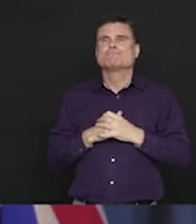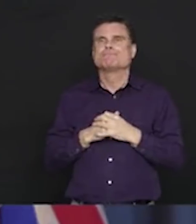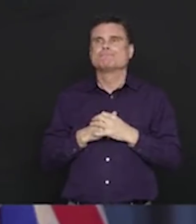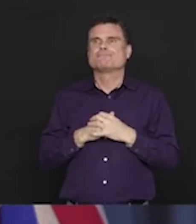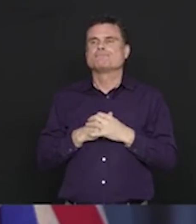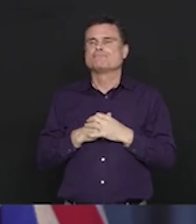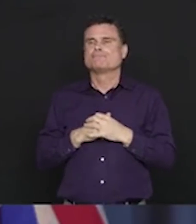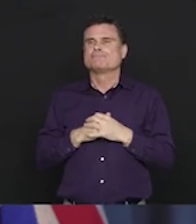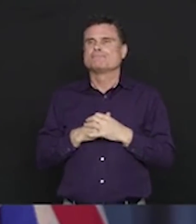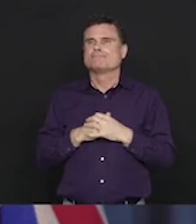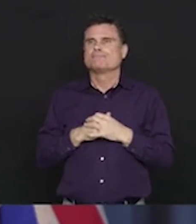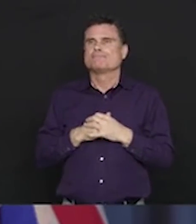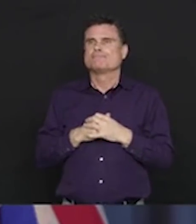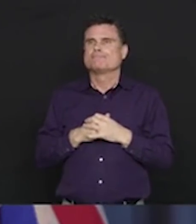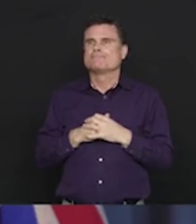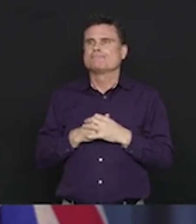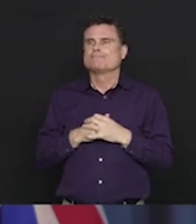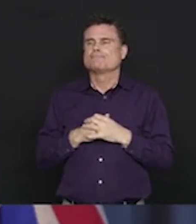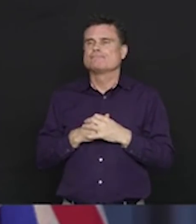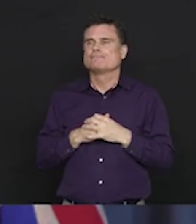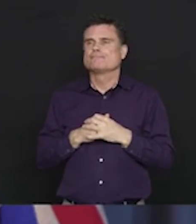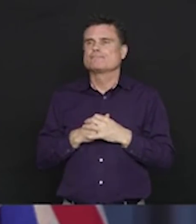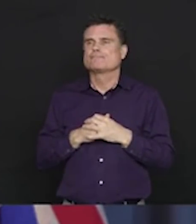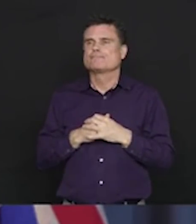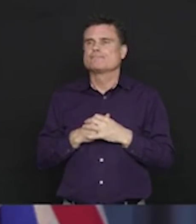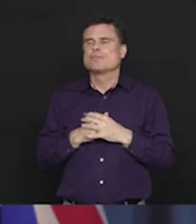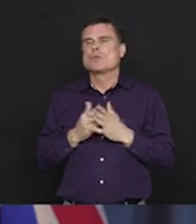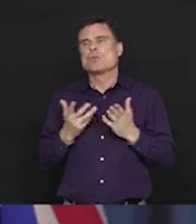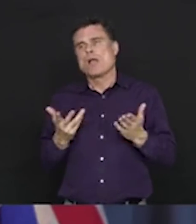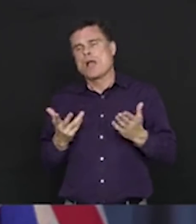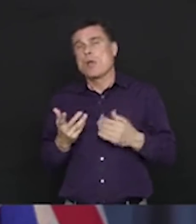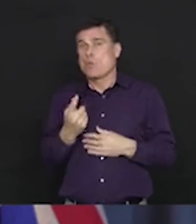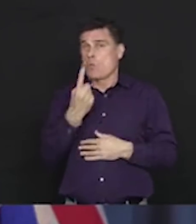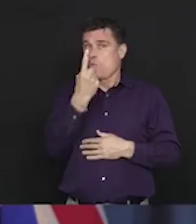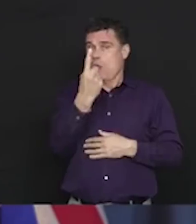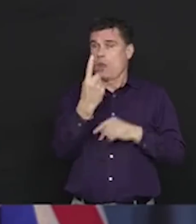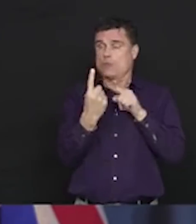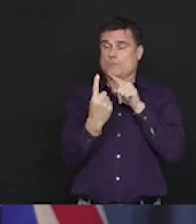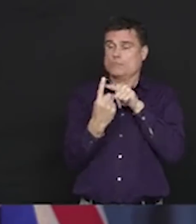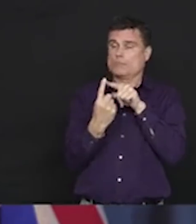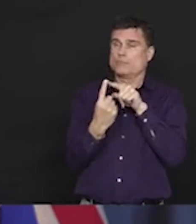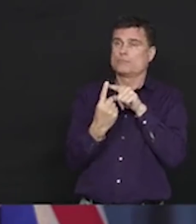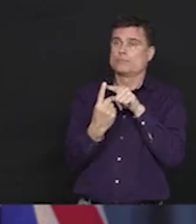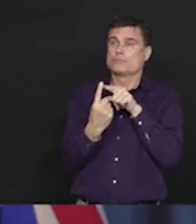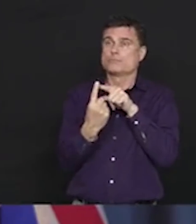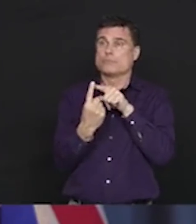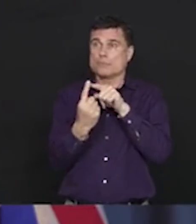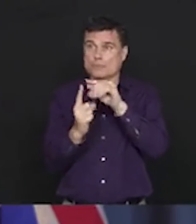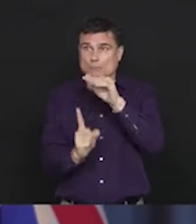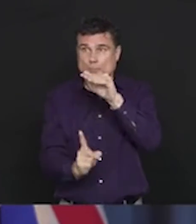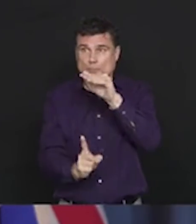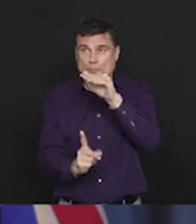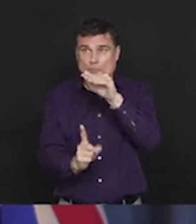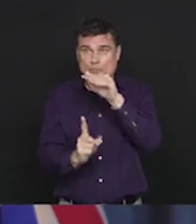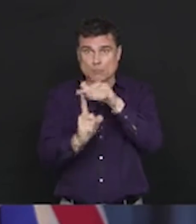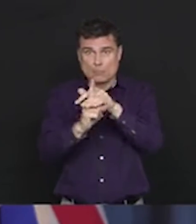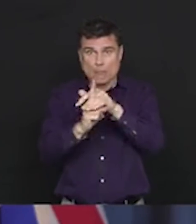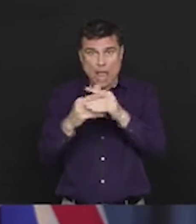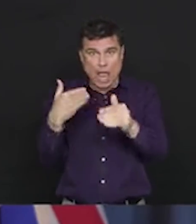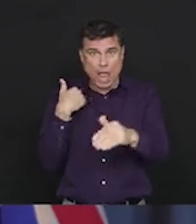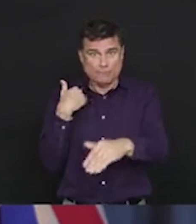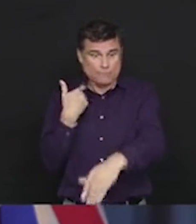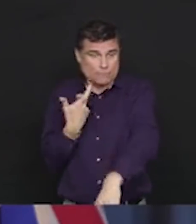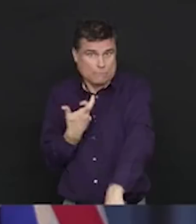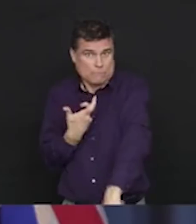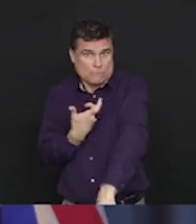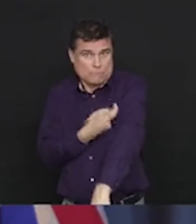this virus until we have a vaccine, or until enough of the population is immune to it that it's no longer